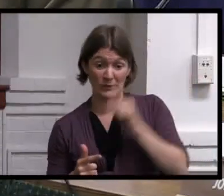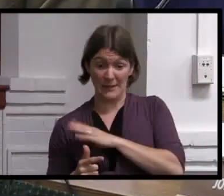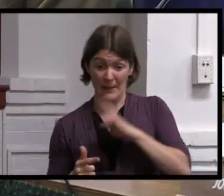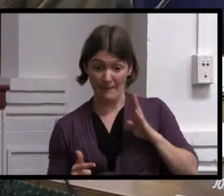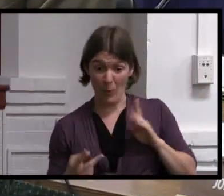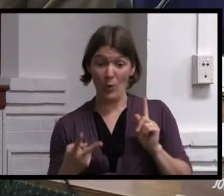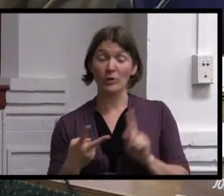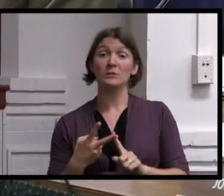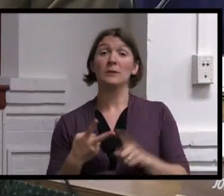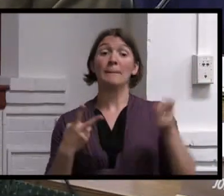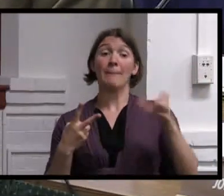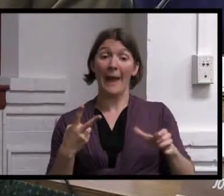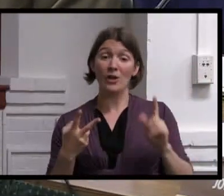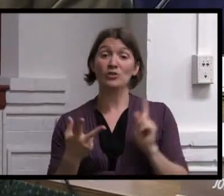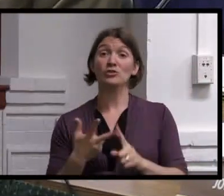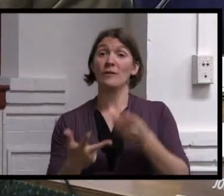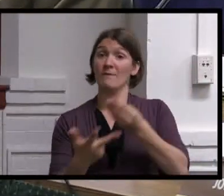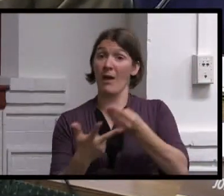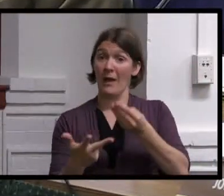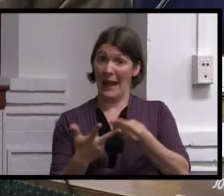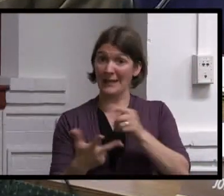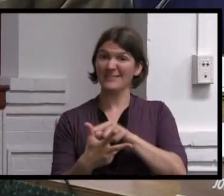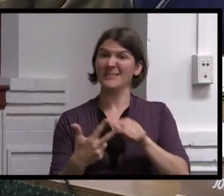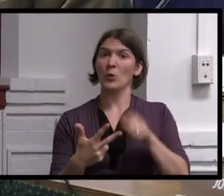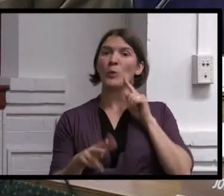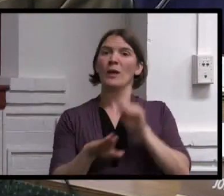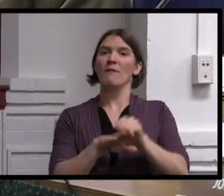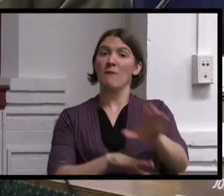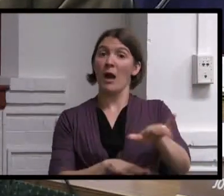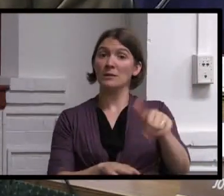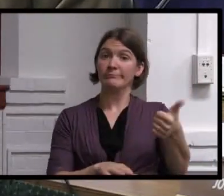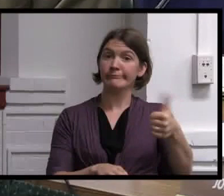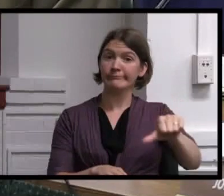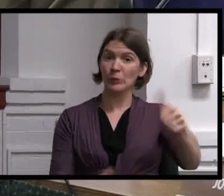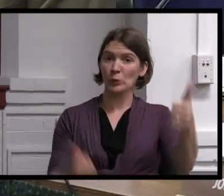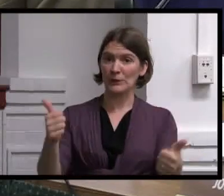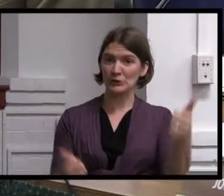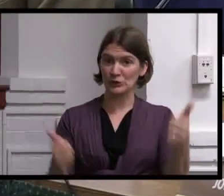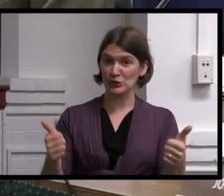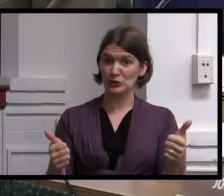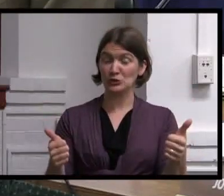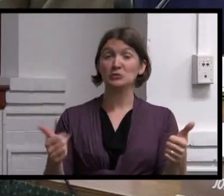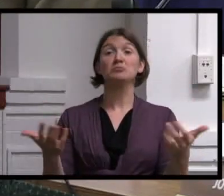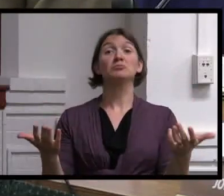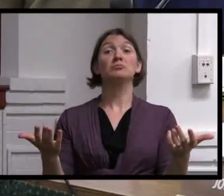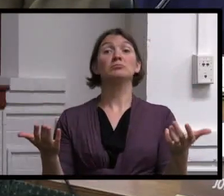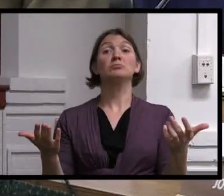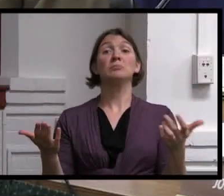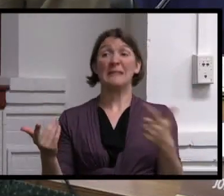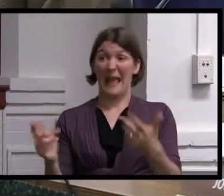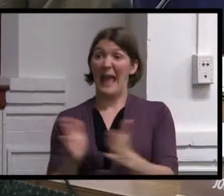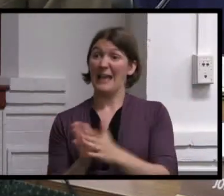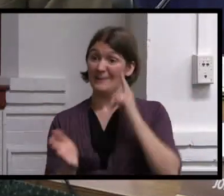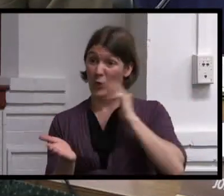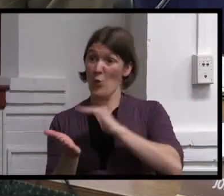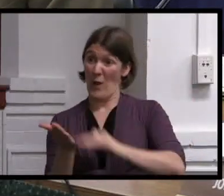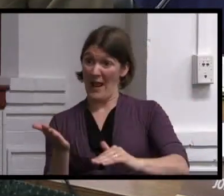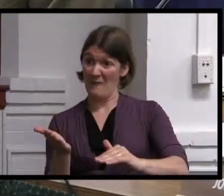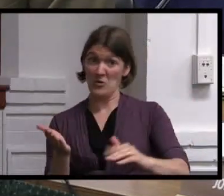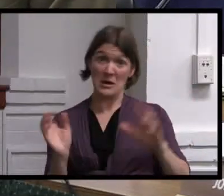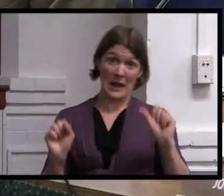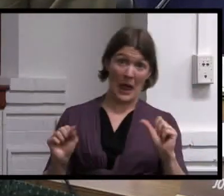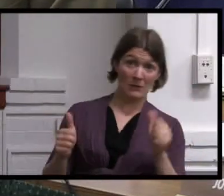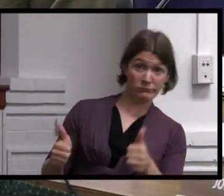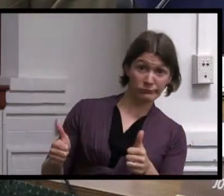town manager and the finance director to advise the full select board as to whether or not we think that the folks who've asked for a waiver are entitled to